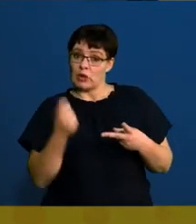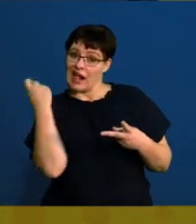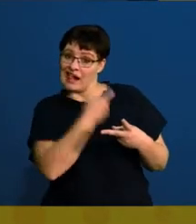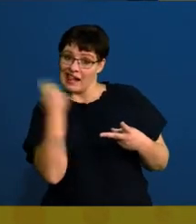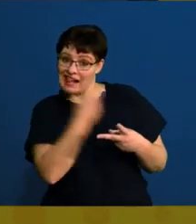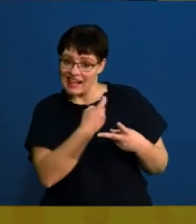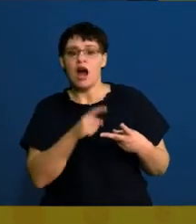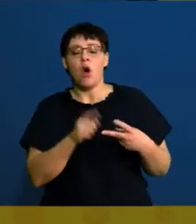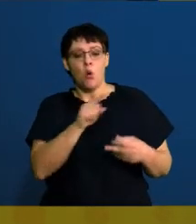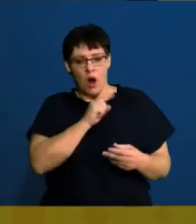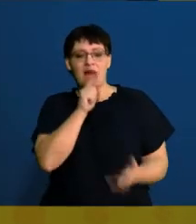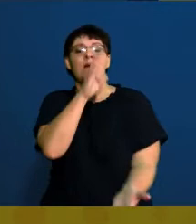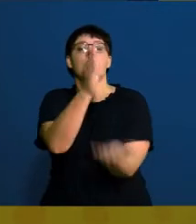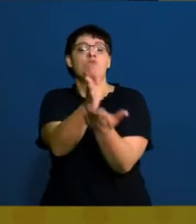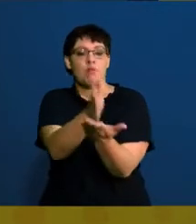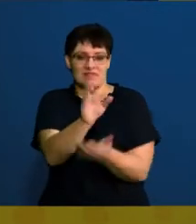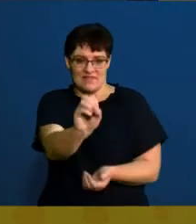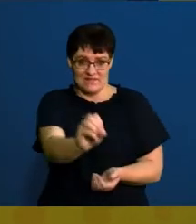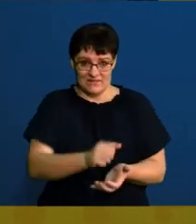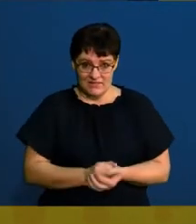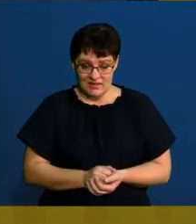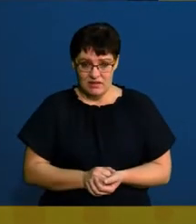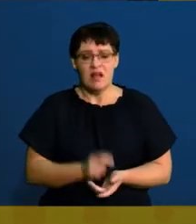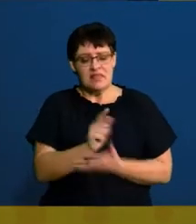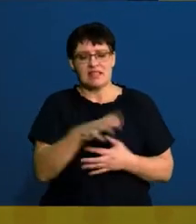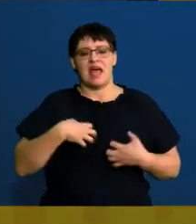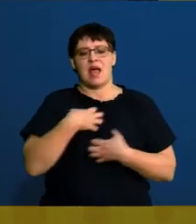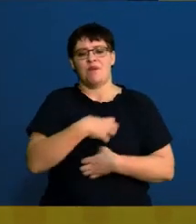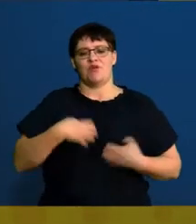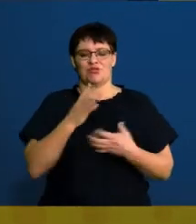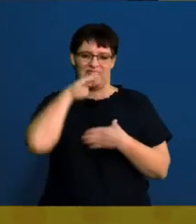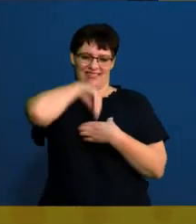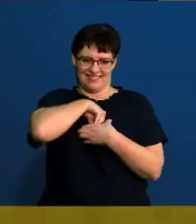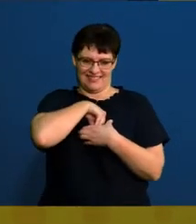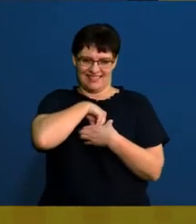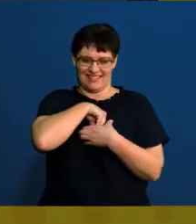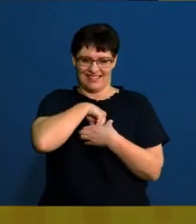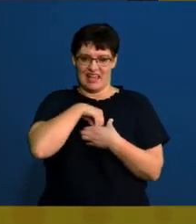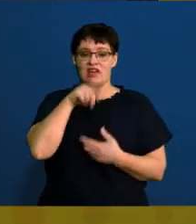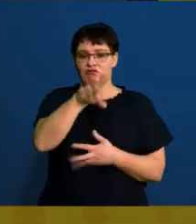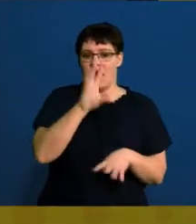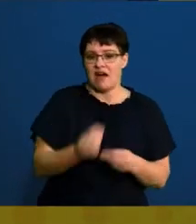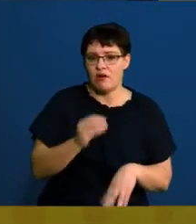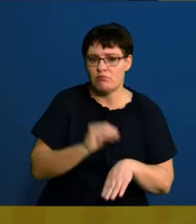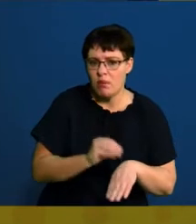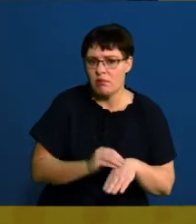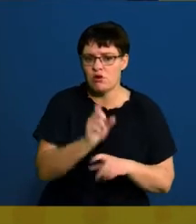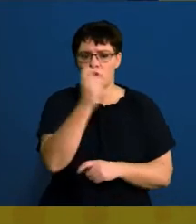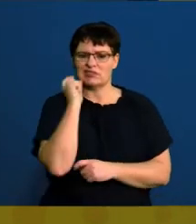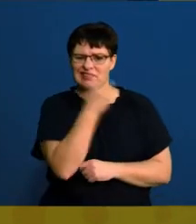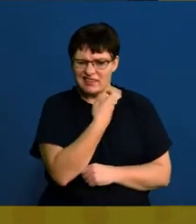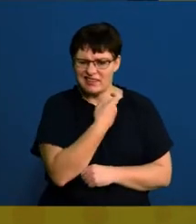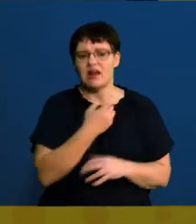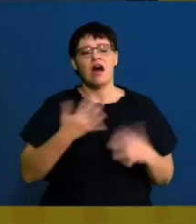advertises, because there's a guarantee even. So this is the emotional appeal. It will appeal to you if you have a problem with your teeth,